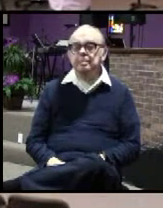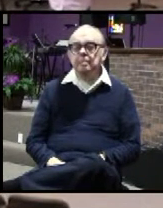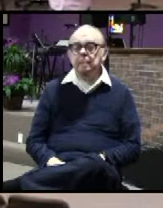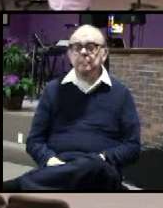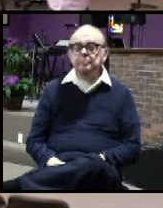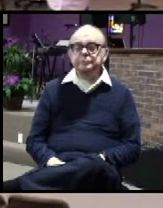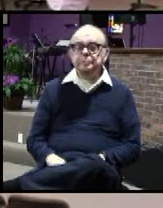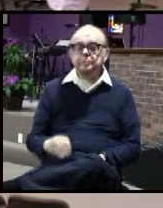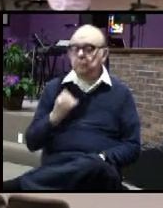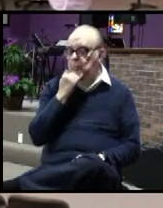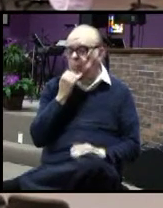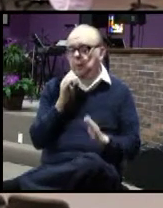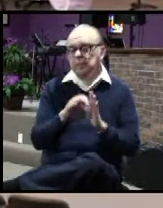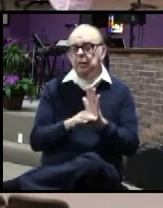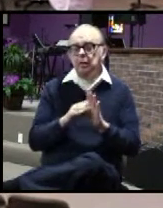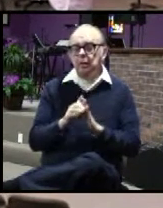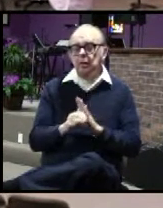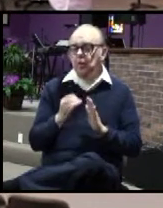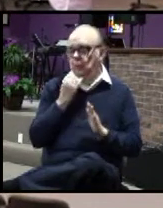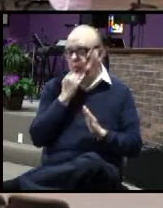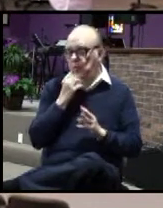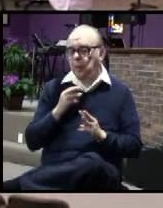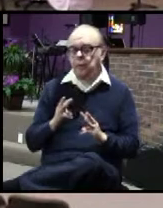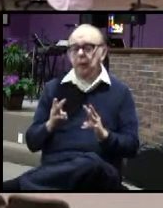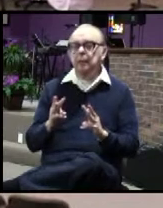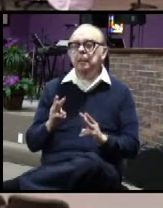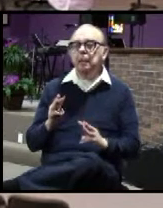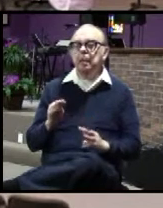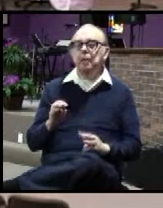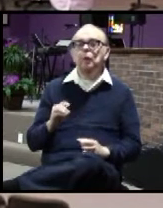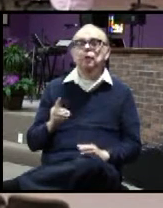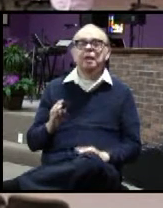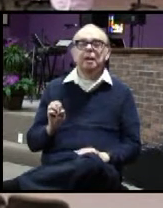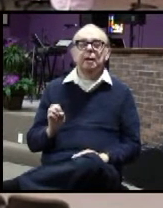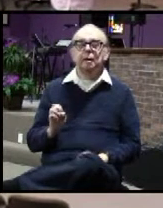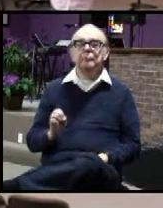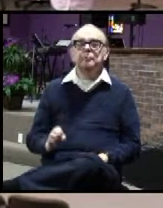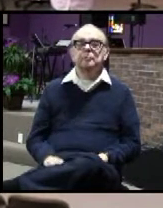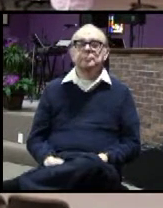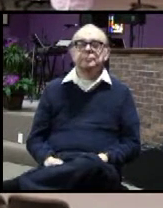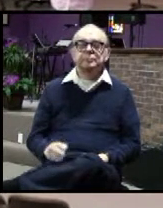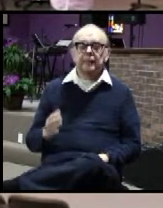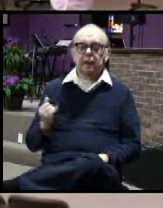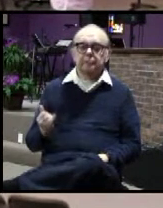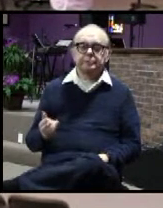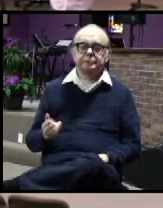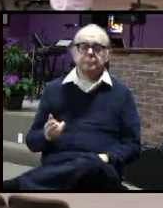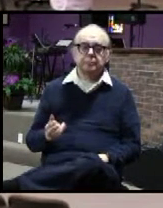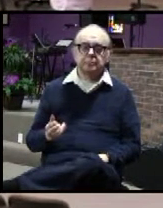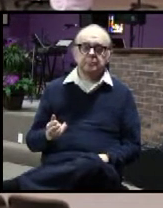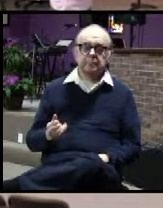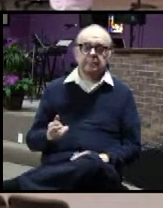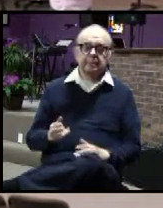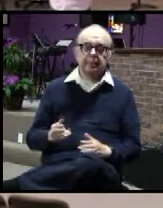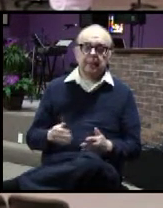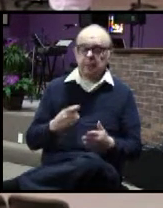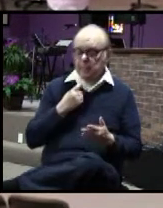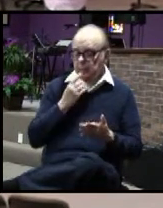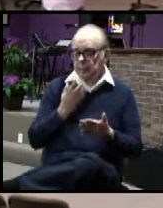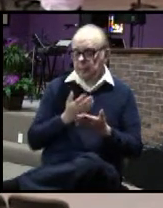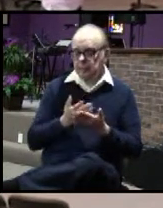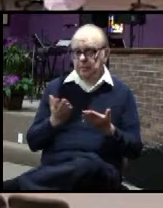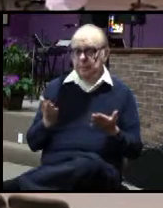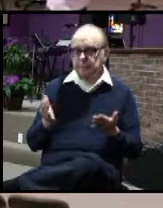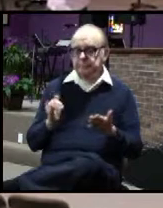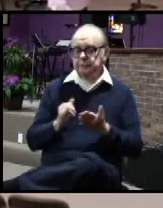Wrong character, wrong mode. Okay? Now, let me say this to you.